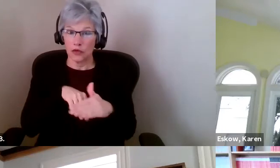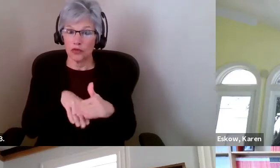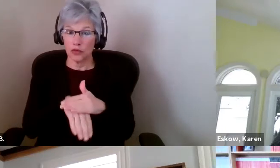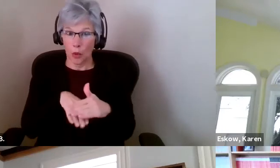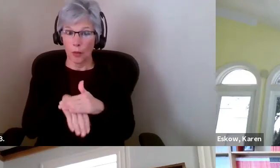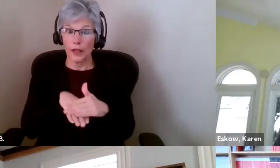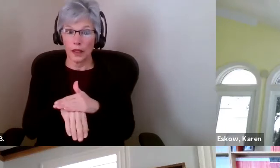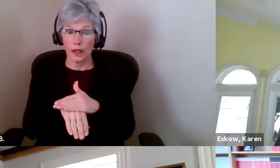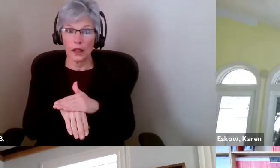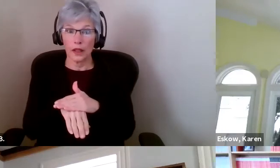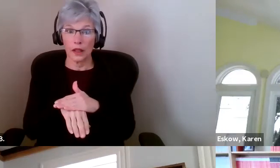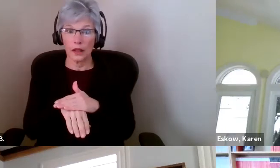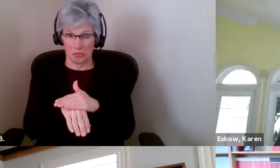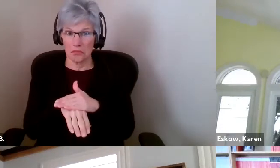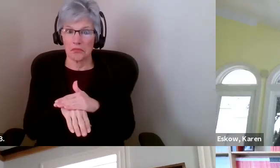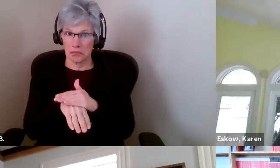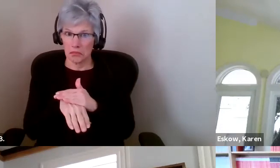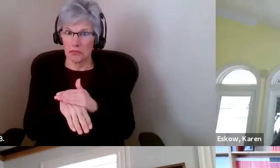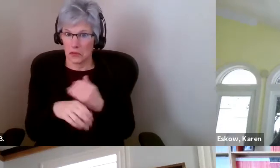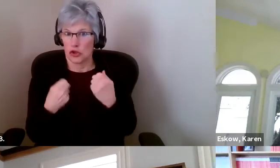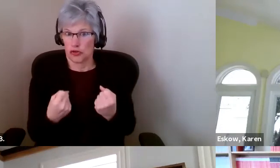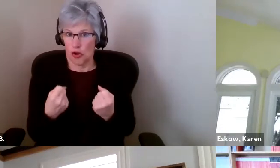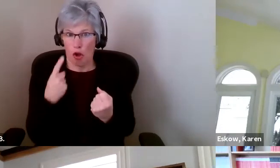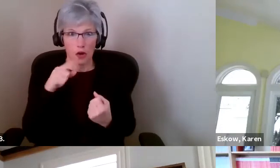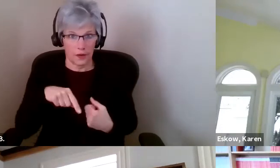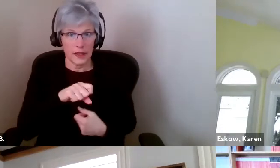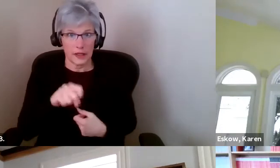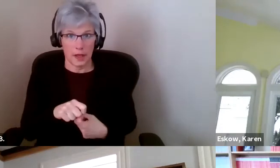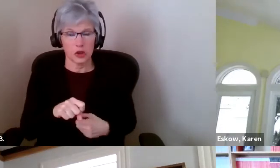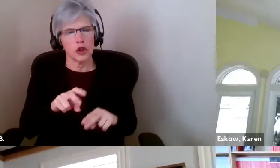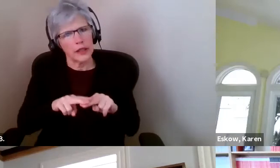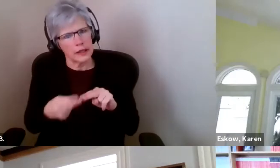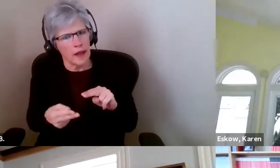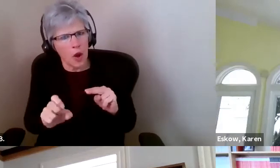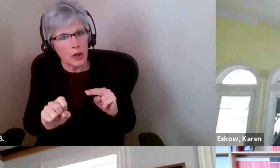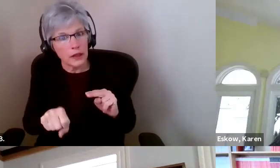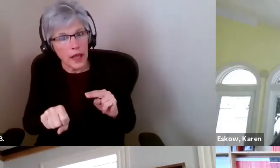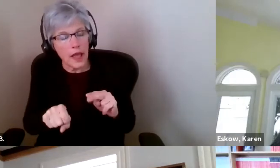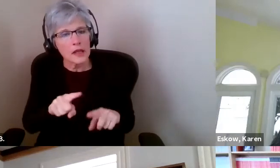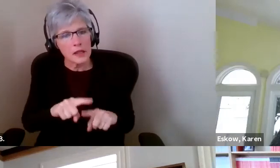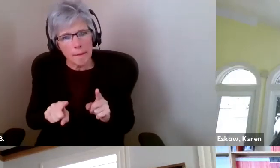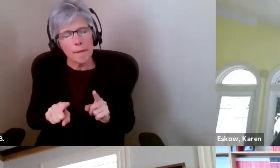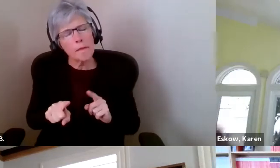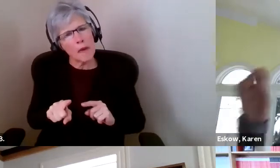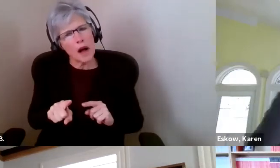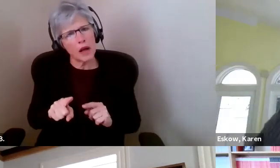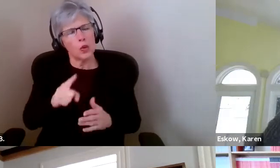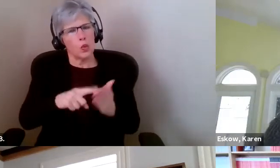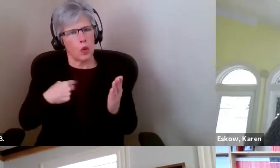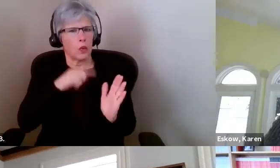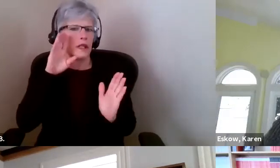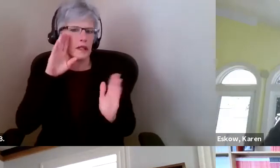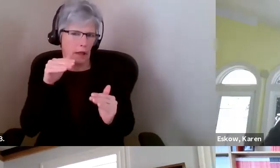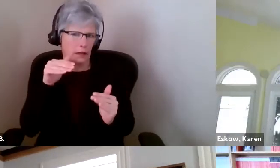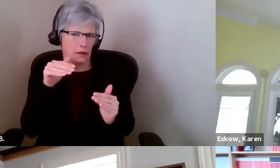very strong for this semester. We're down, but we're down about the amount we thought we would be down. So it's within